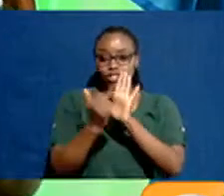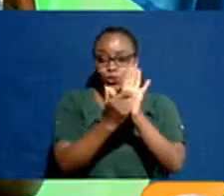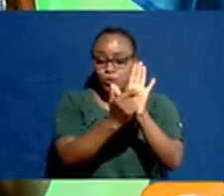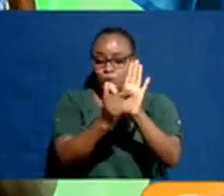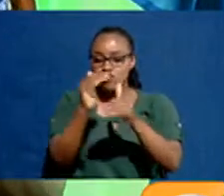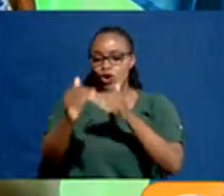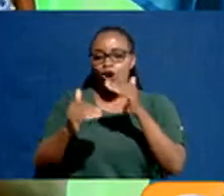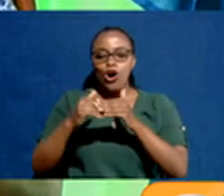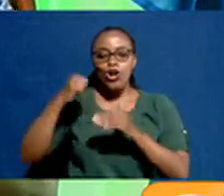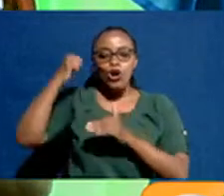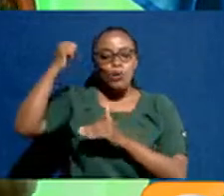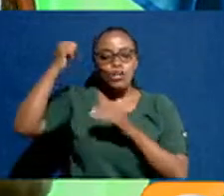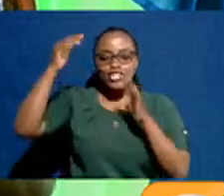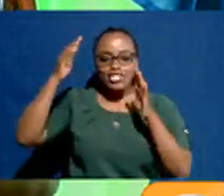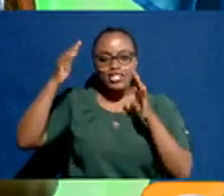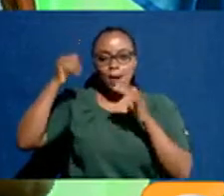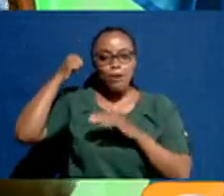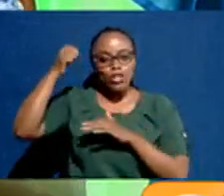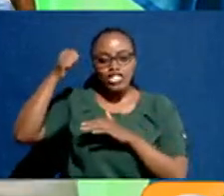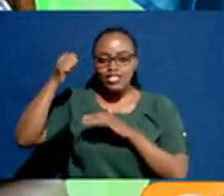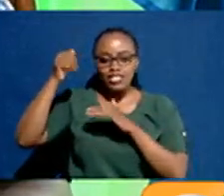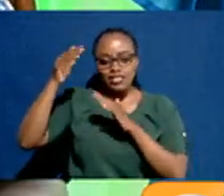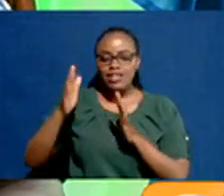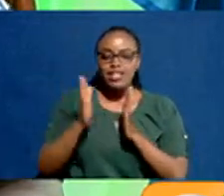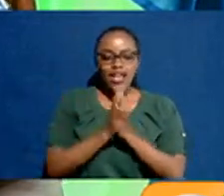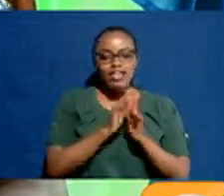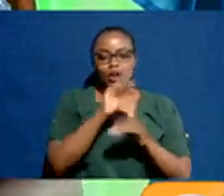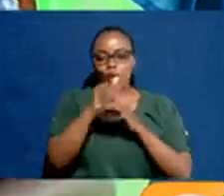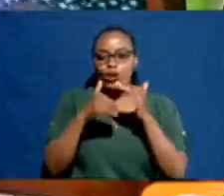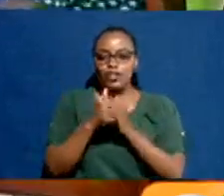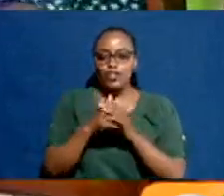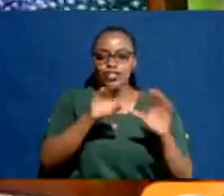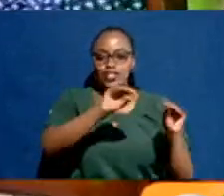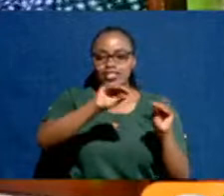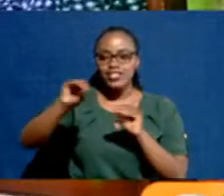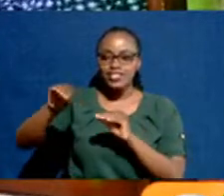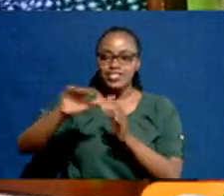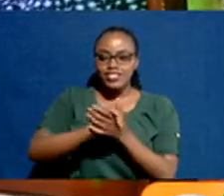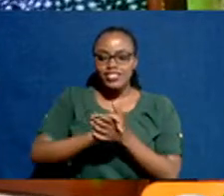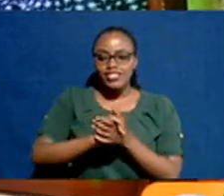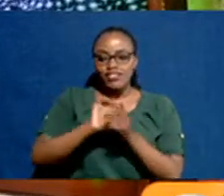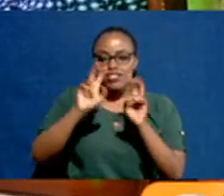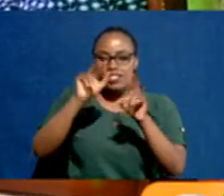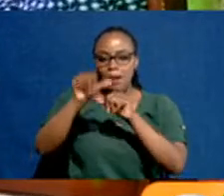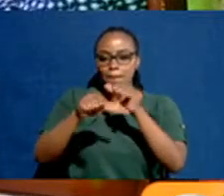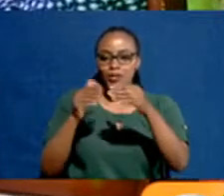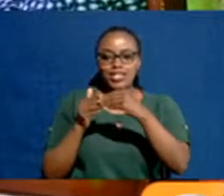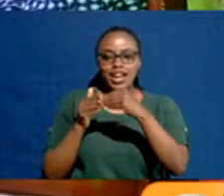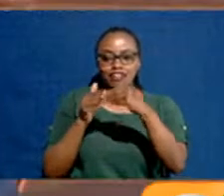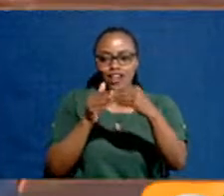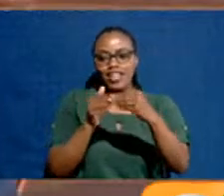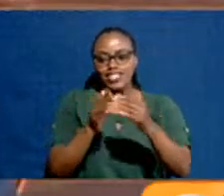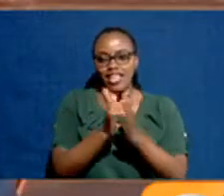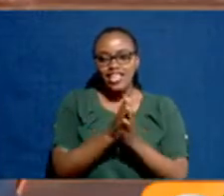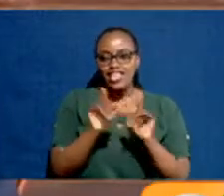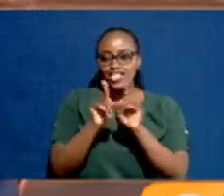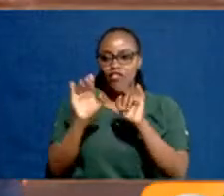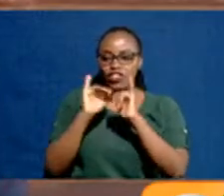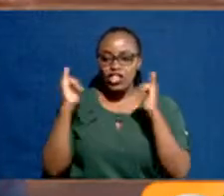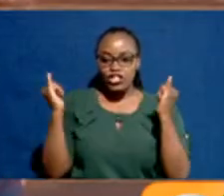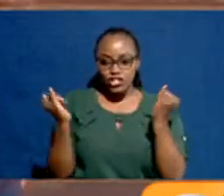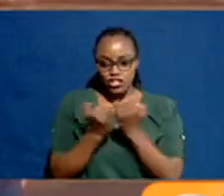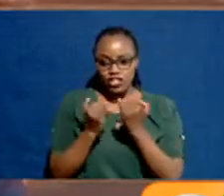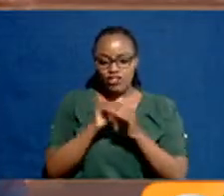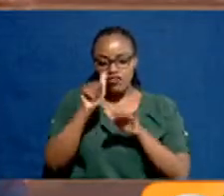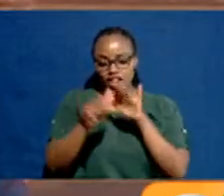all political players within the Kenyan political space. Thank you, Excellency. We now move to the next item, which is on governance and institutions underneath